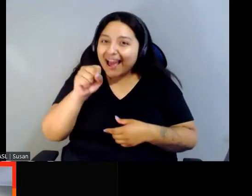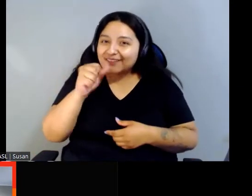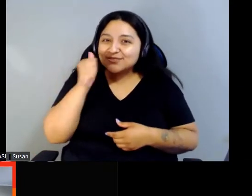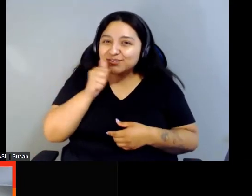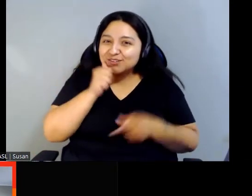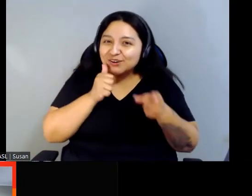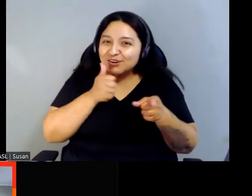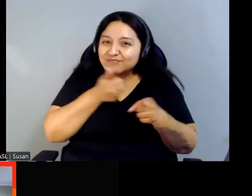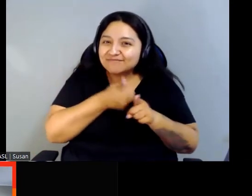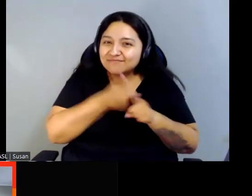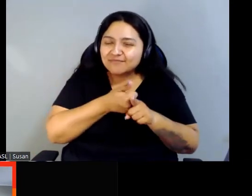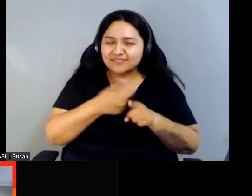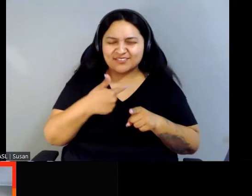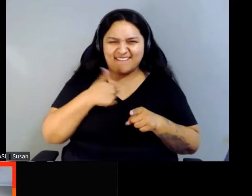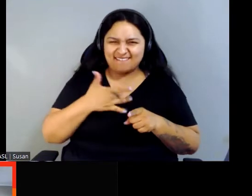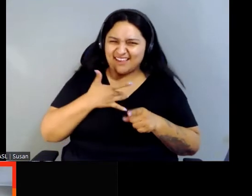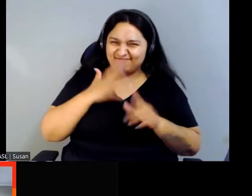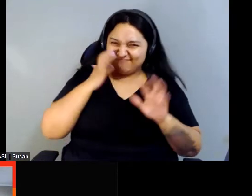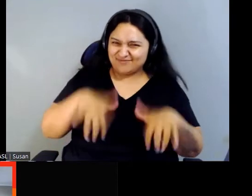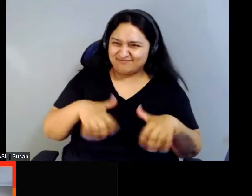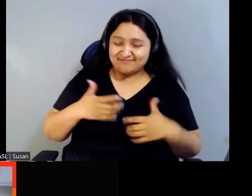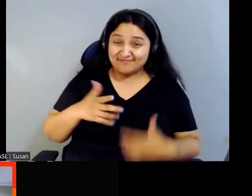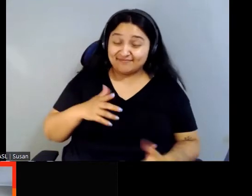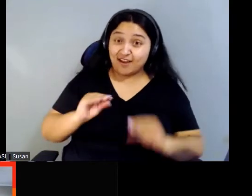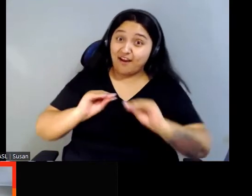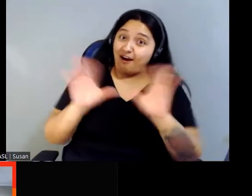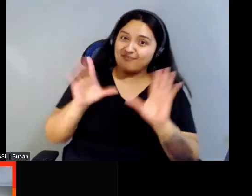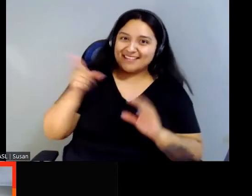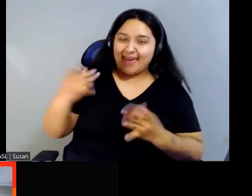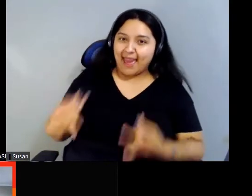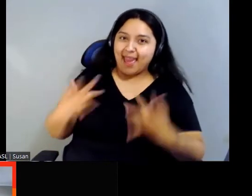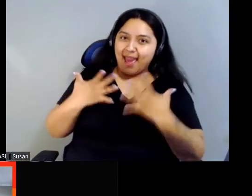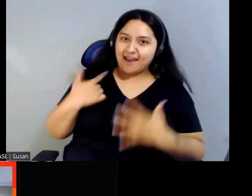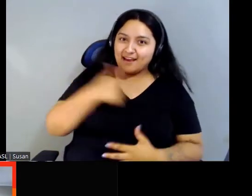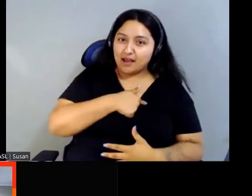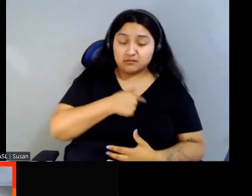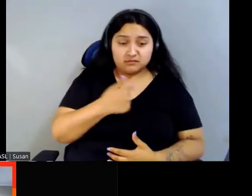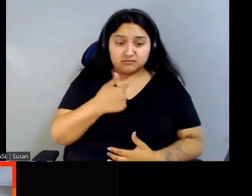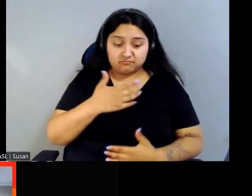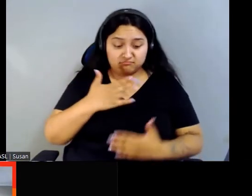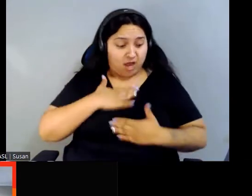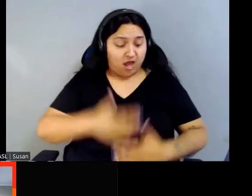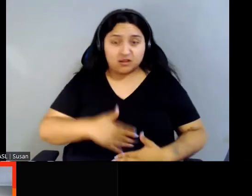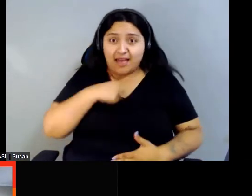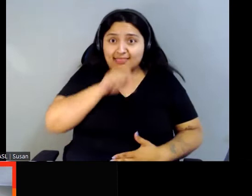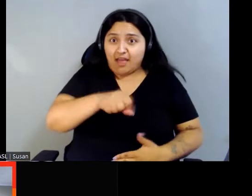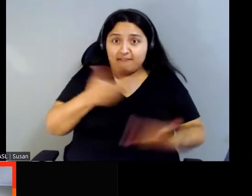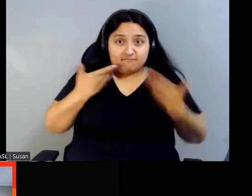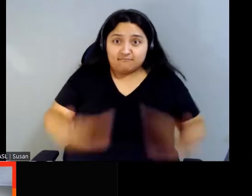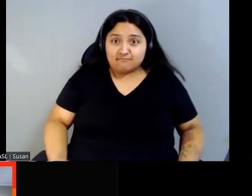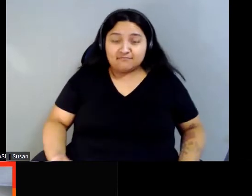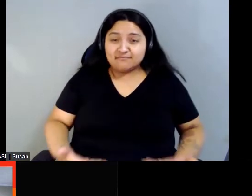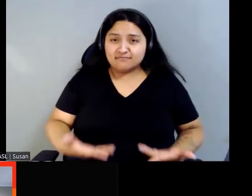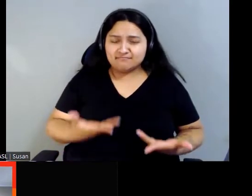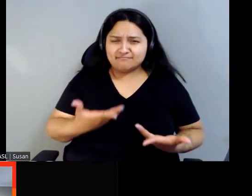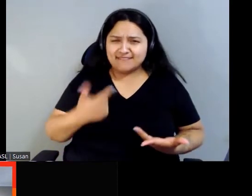I was just, I mean, that formed, I was like, they really hate us. You know, I love people like me, and I wasn't